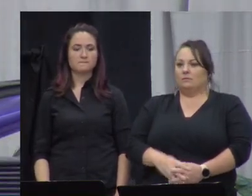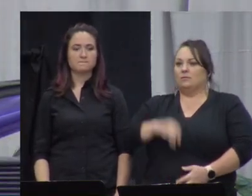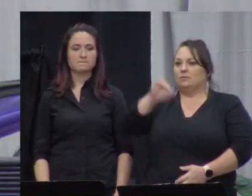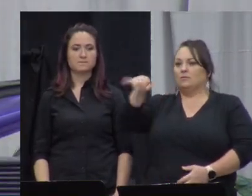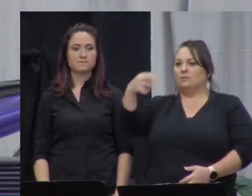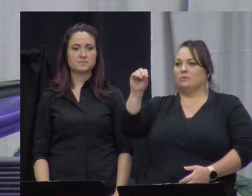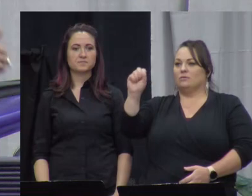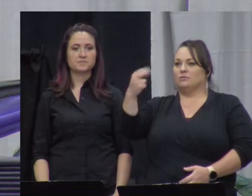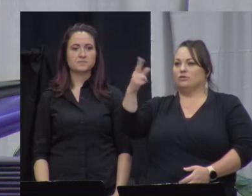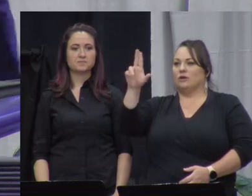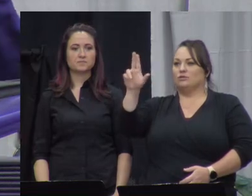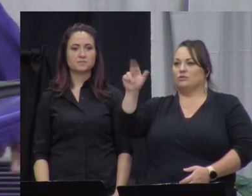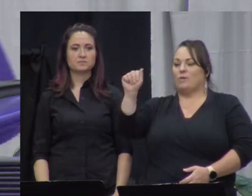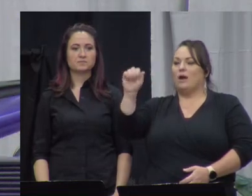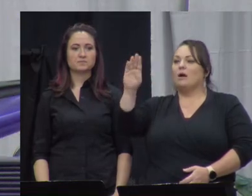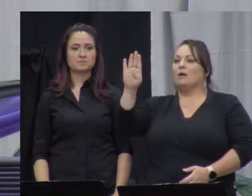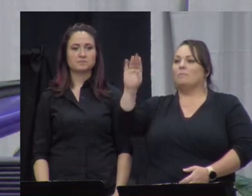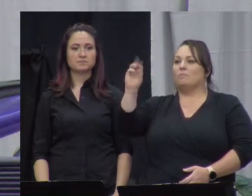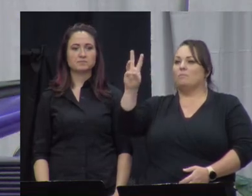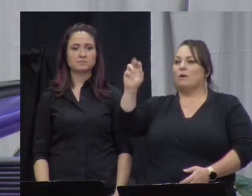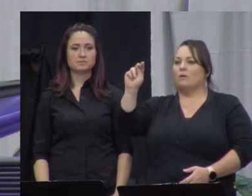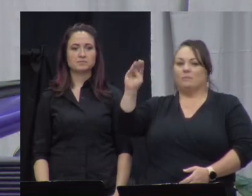Joshua Bowen.